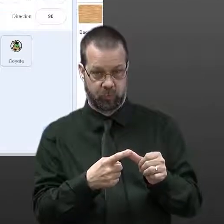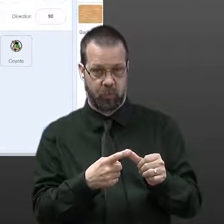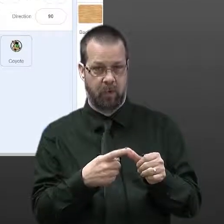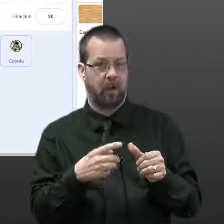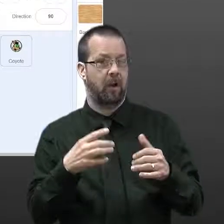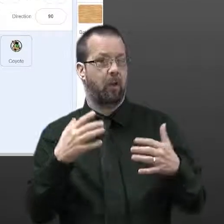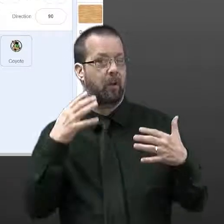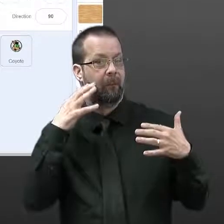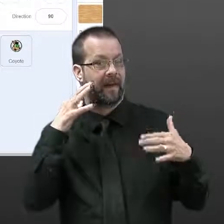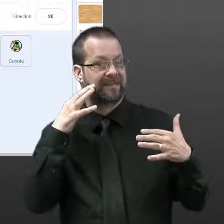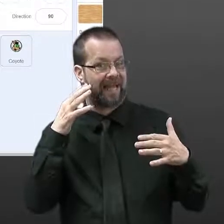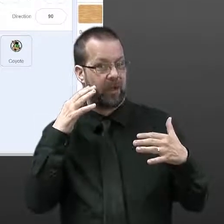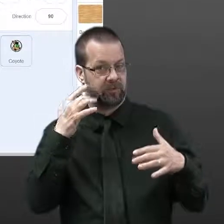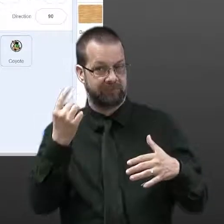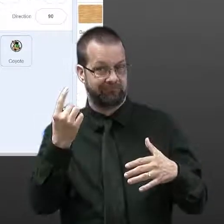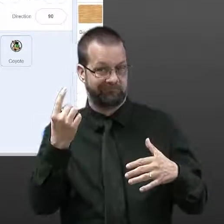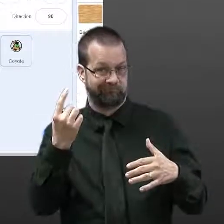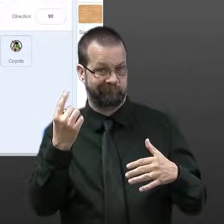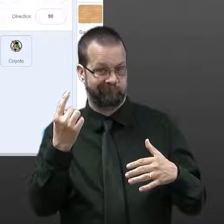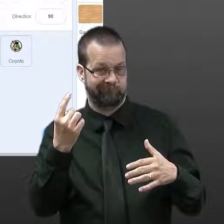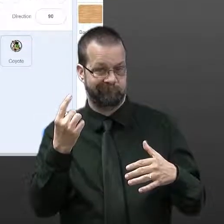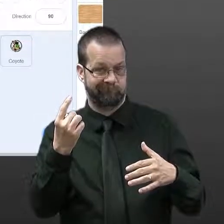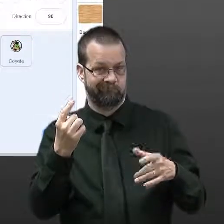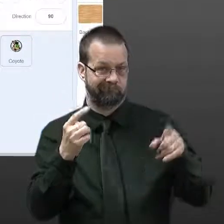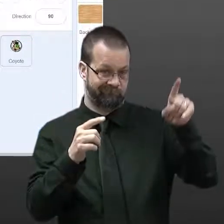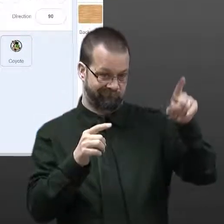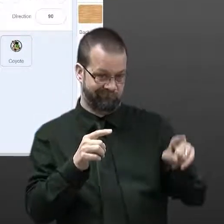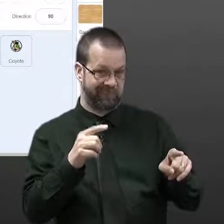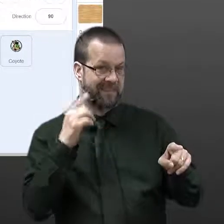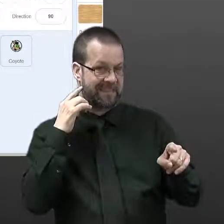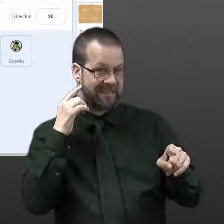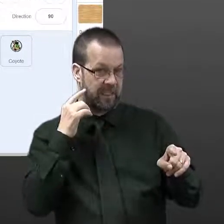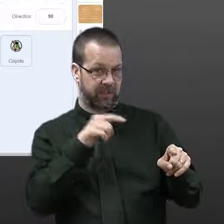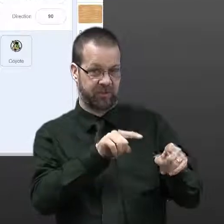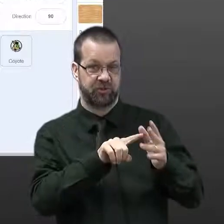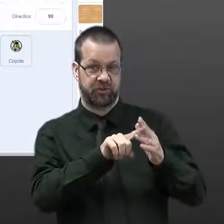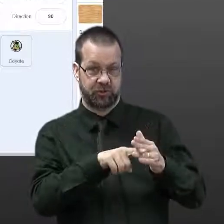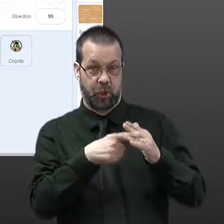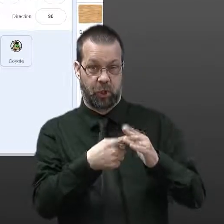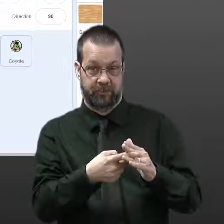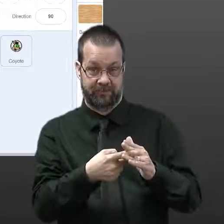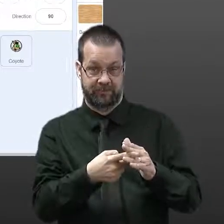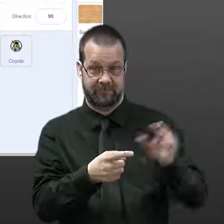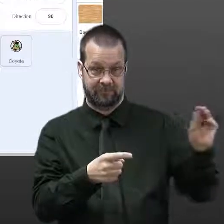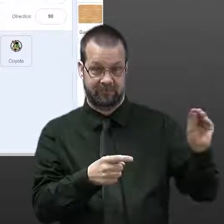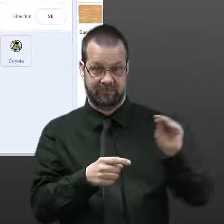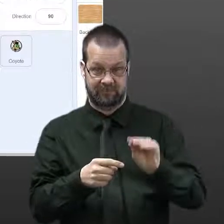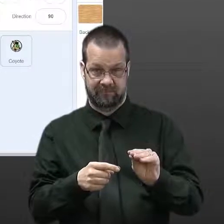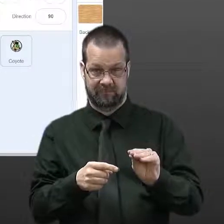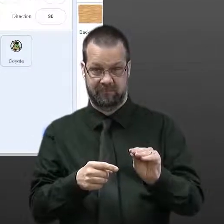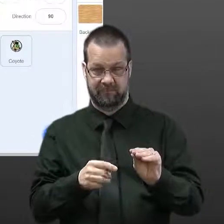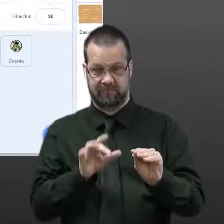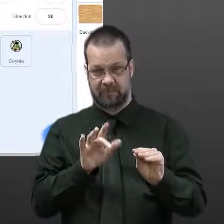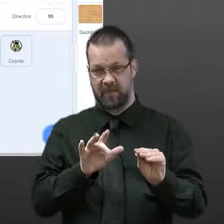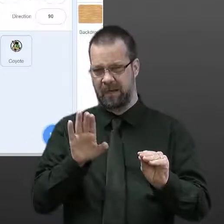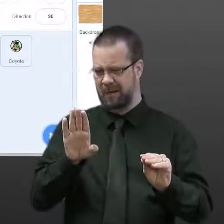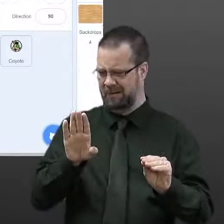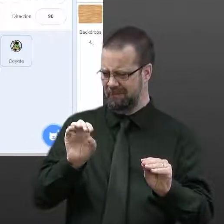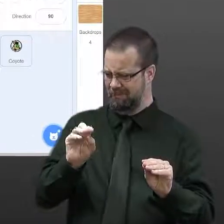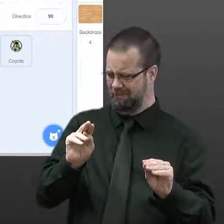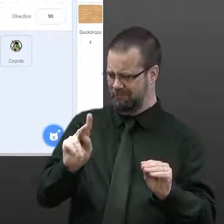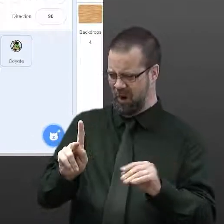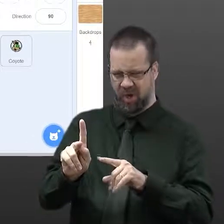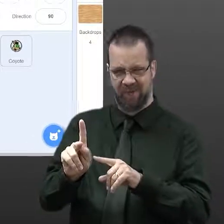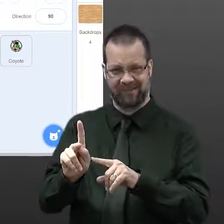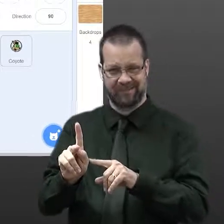rim, we'll play a sound. We are going to get the block from sound that says start sound, and it should have bonk.